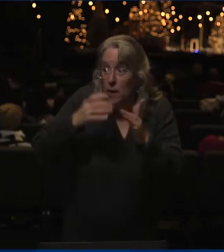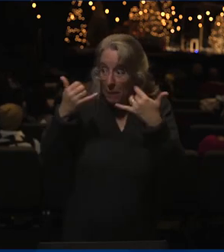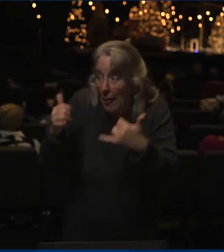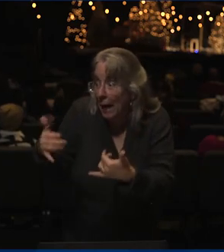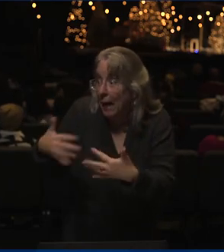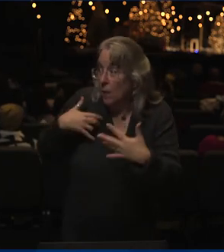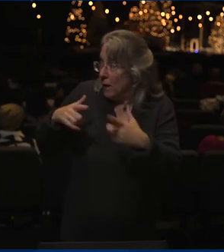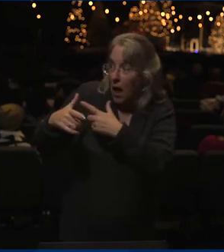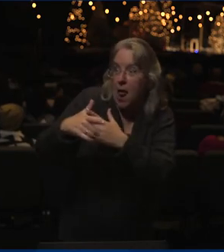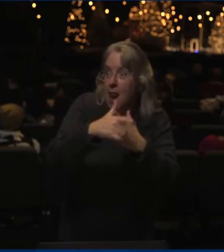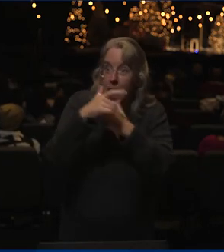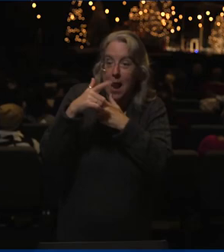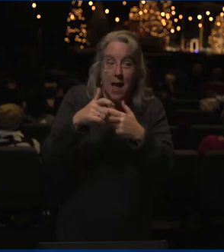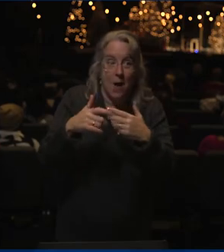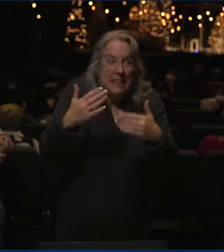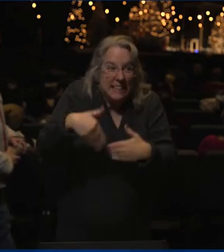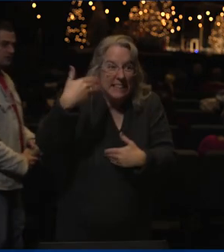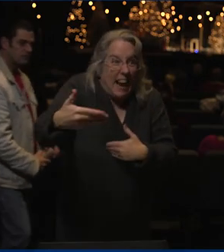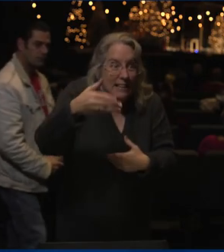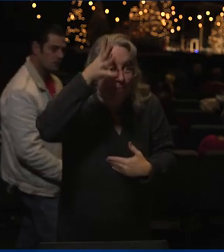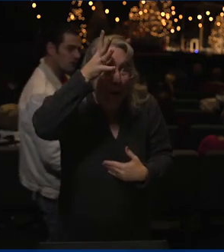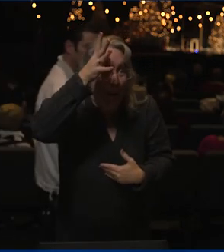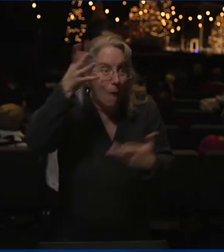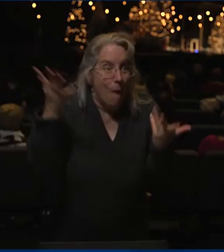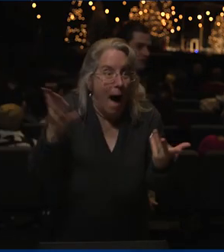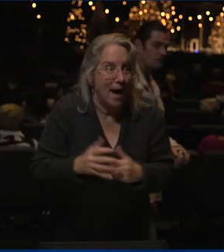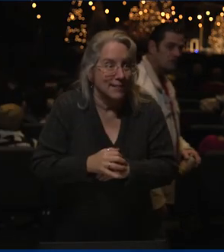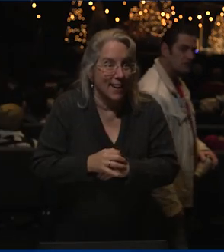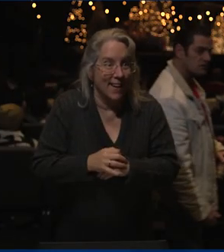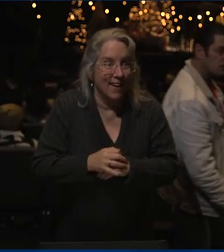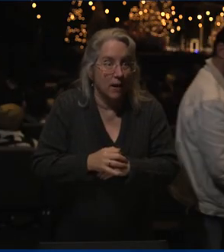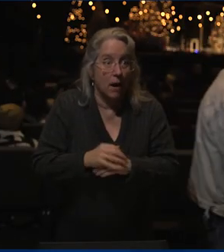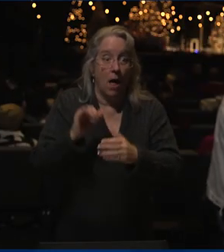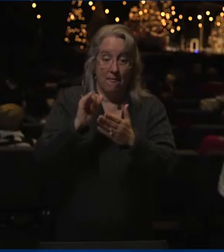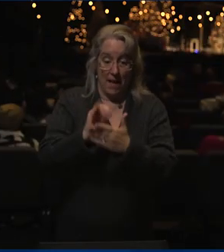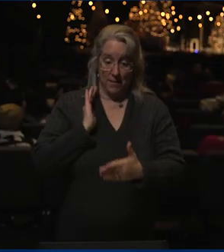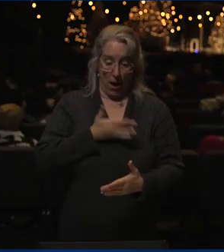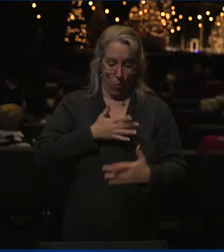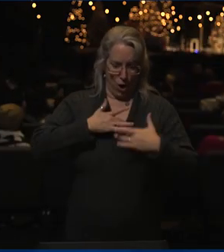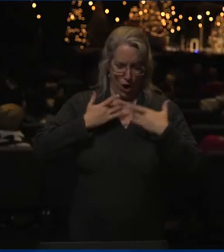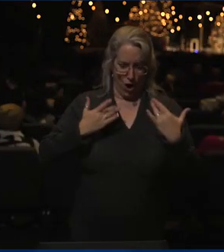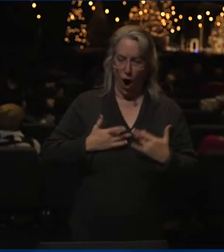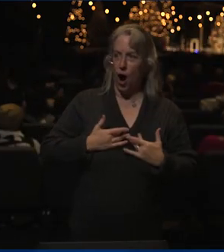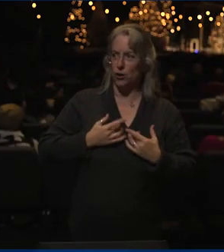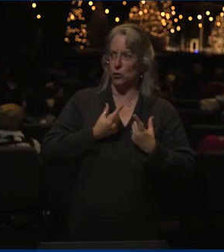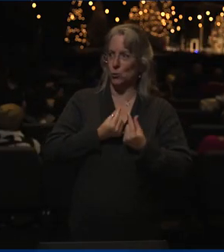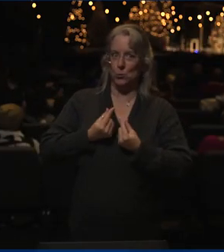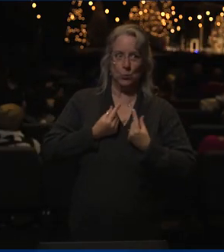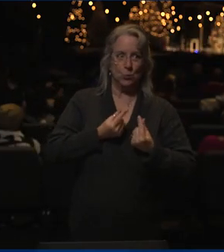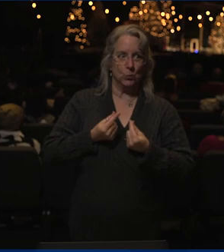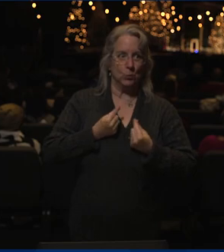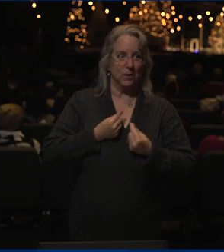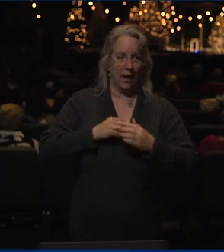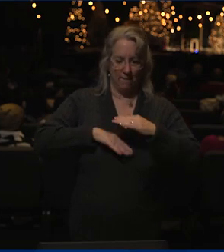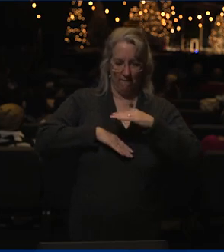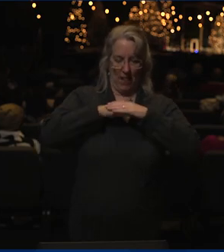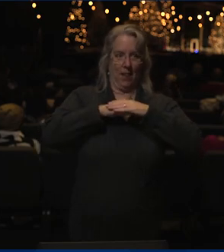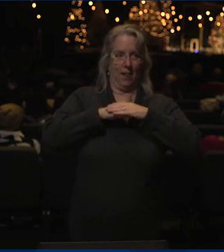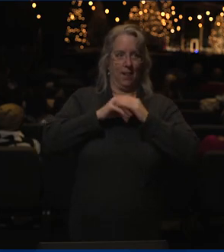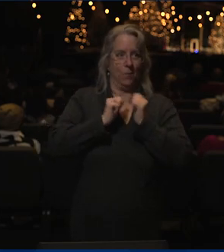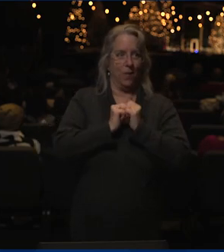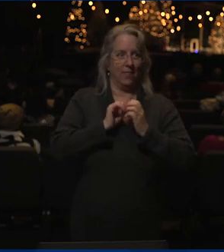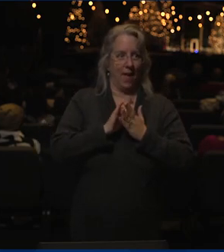do we run around? What's next, Papa? That's what our hearts get to be filled with when we